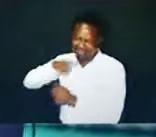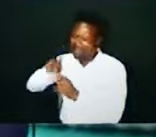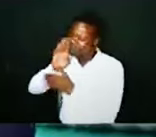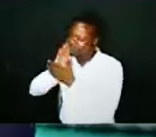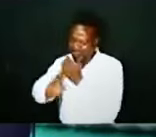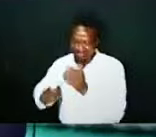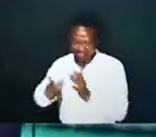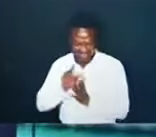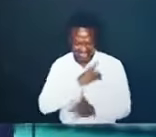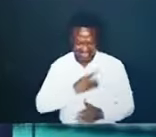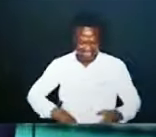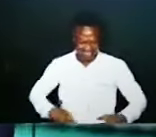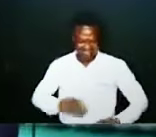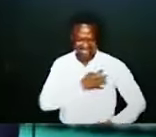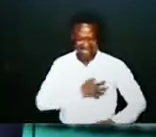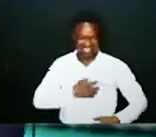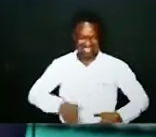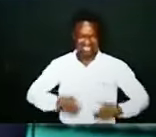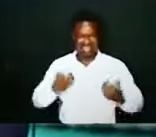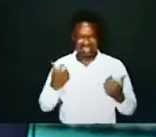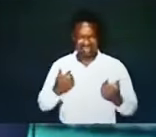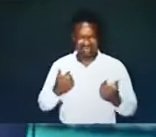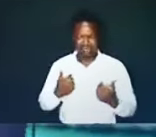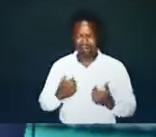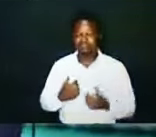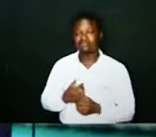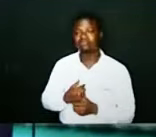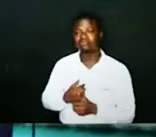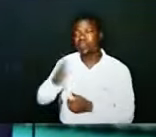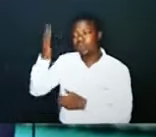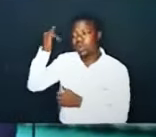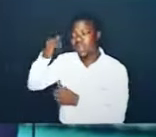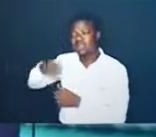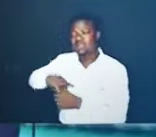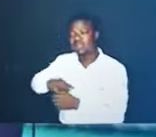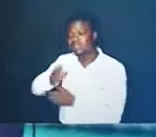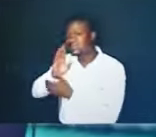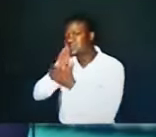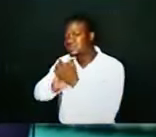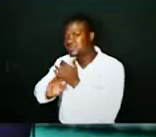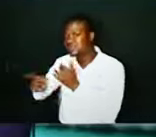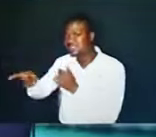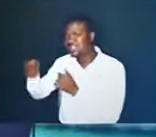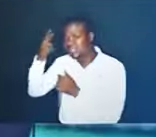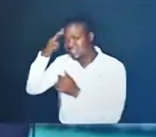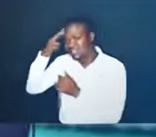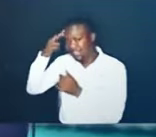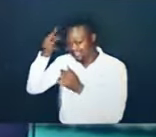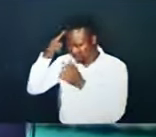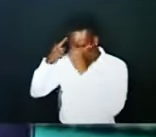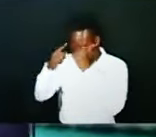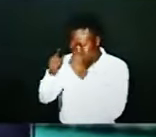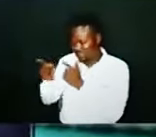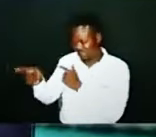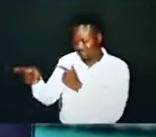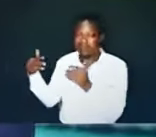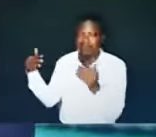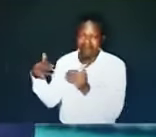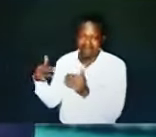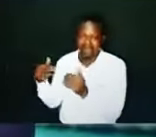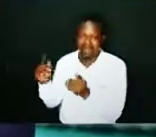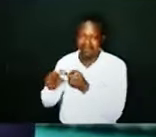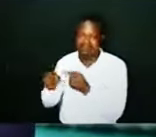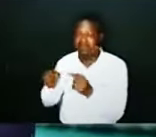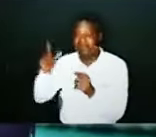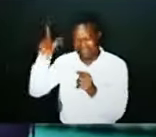Now, one, because they were afraid. In this battle, you needed to just choose one person to do battle